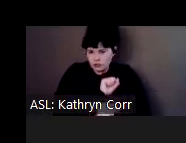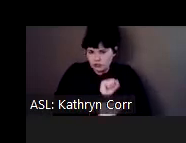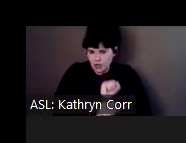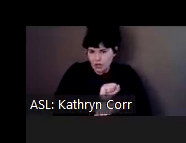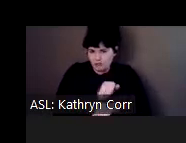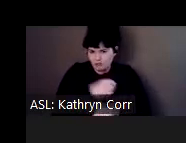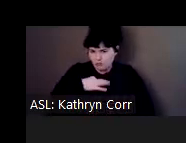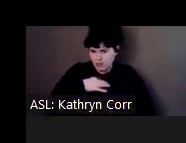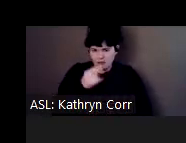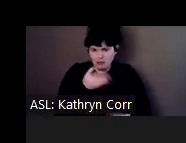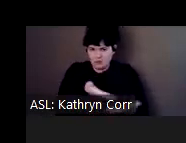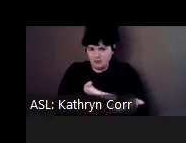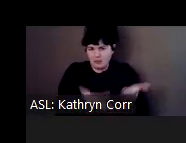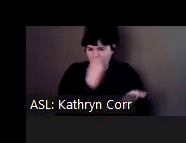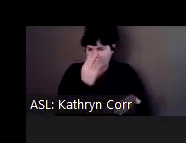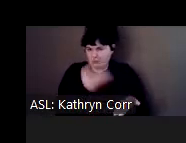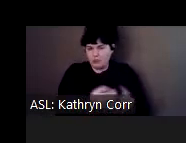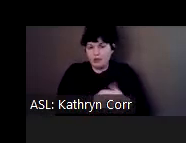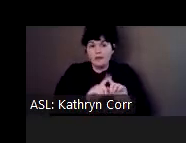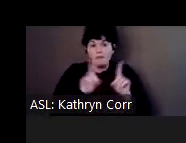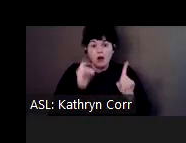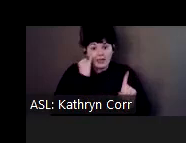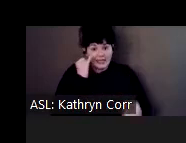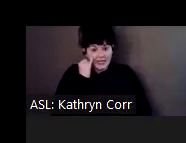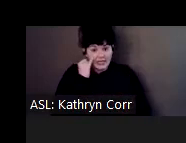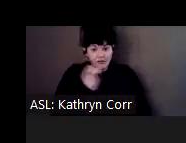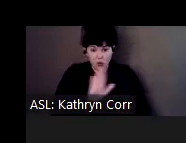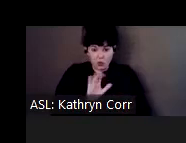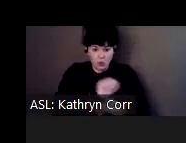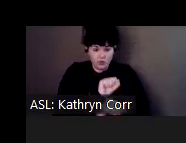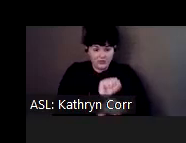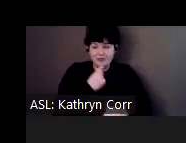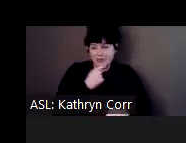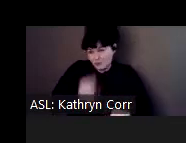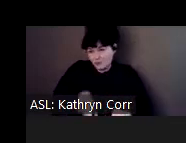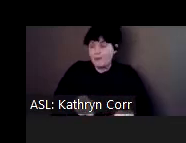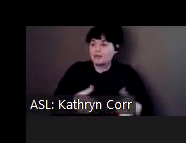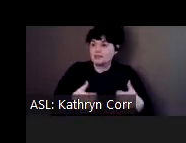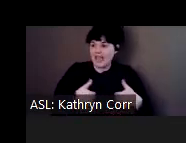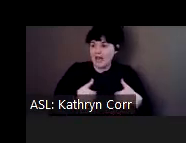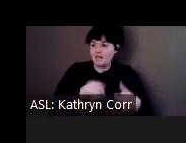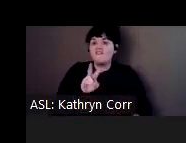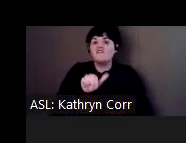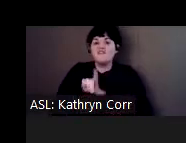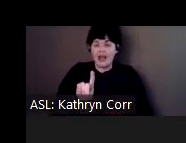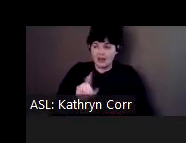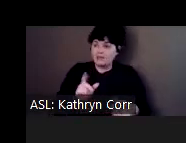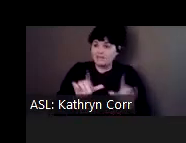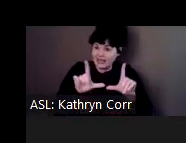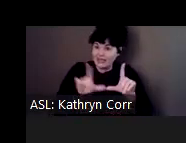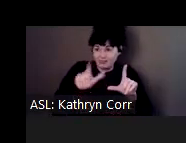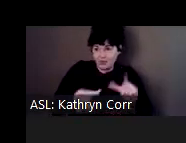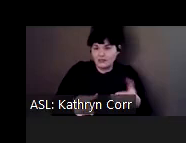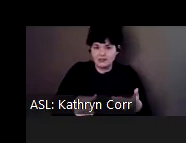for a job where they require you to have a valid license, and you may have that, and they want to see your driving